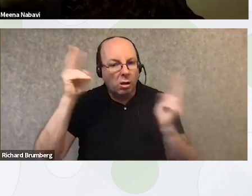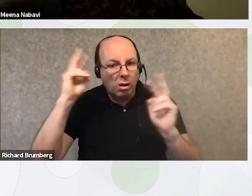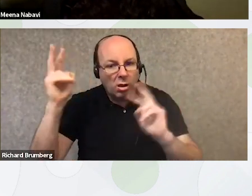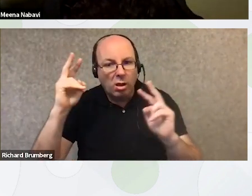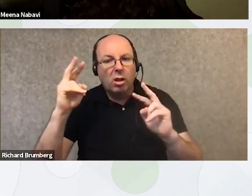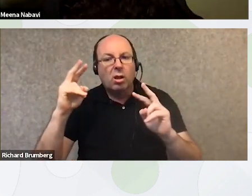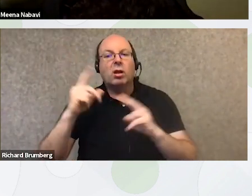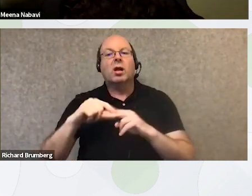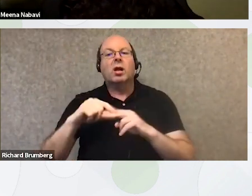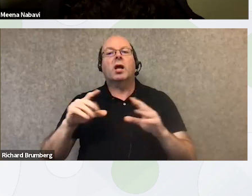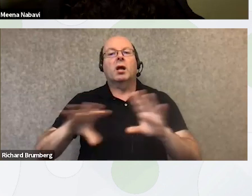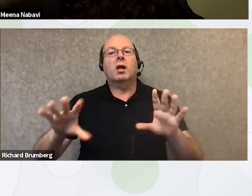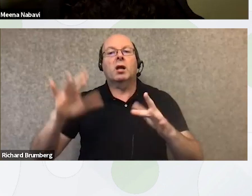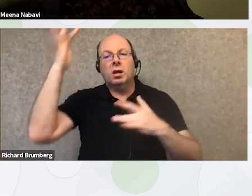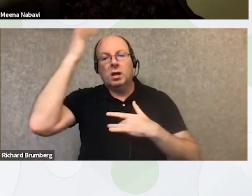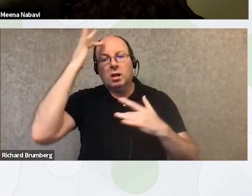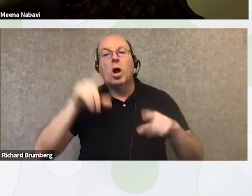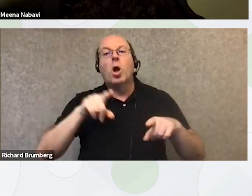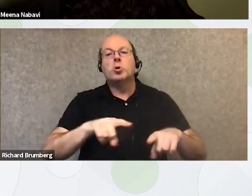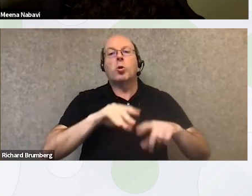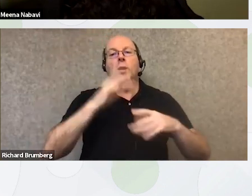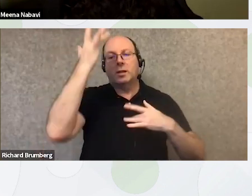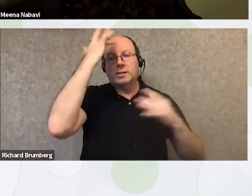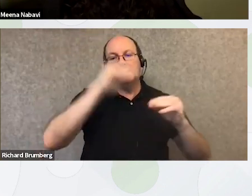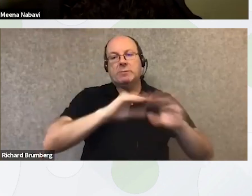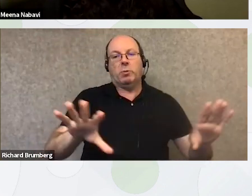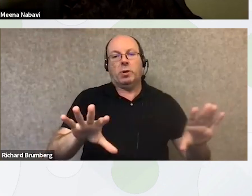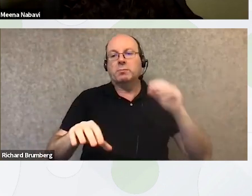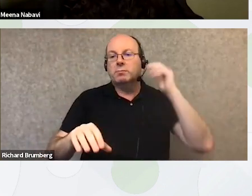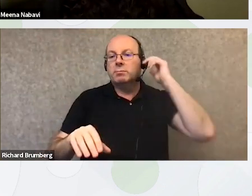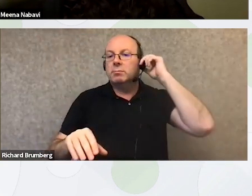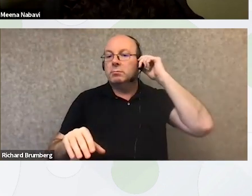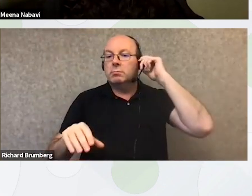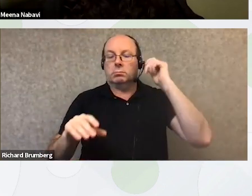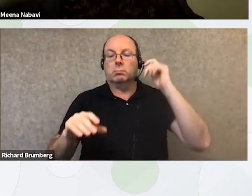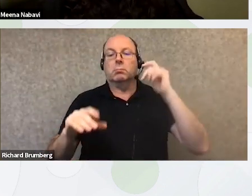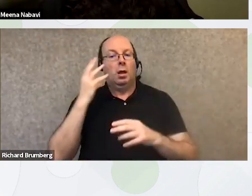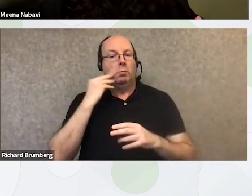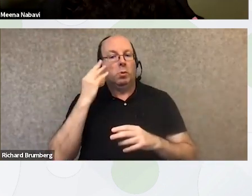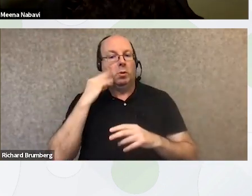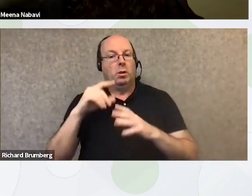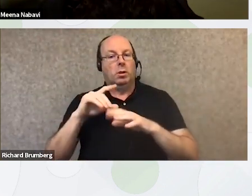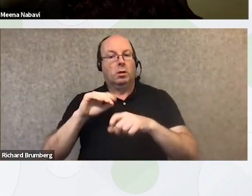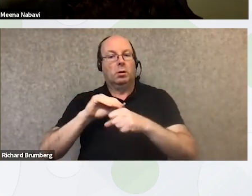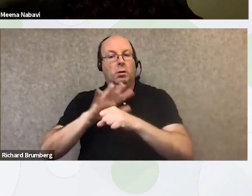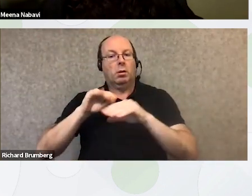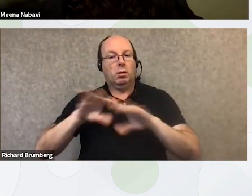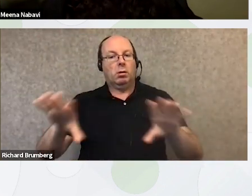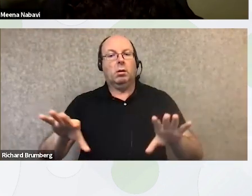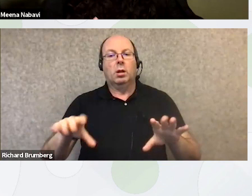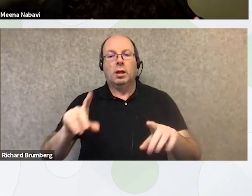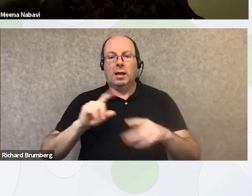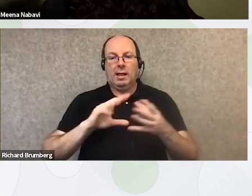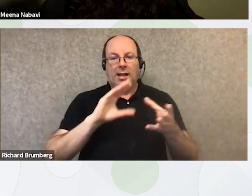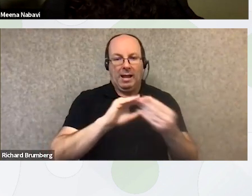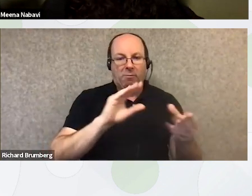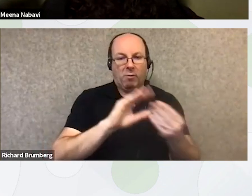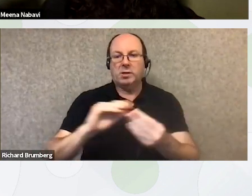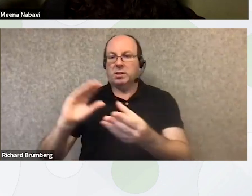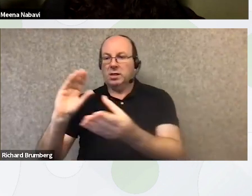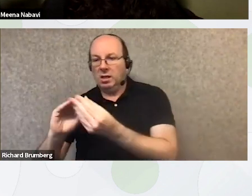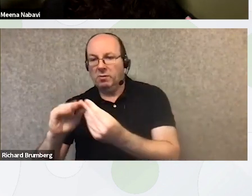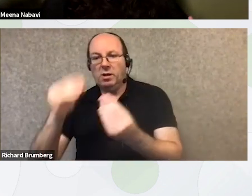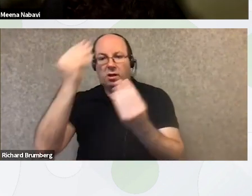environments during a disease outbreak. During the COVID-19 pandemic, a bolus of conflicting information, data,